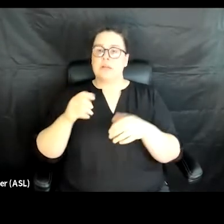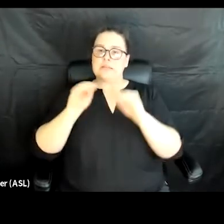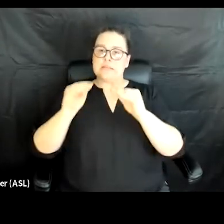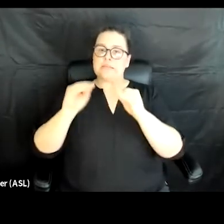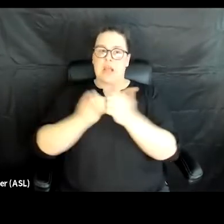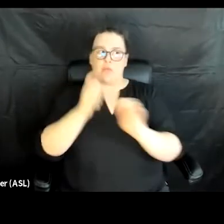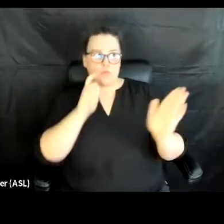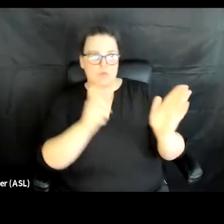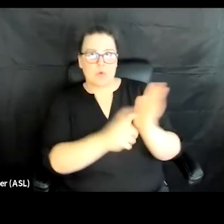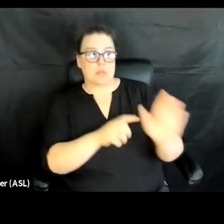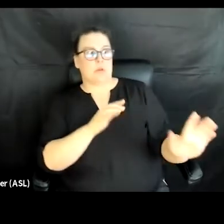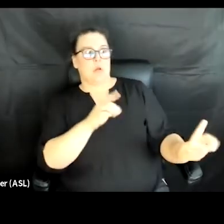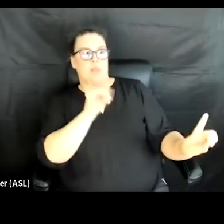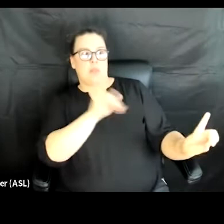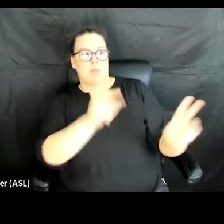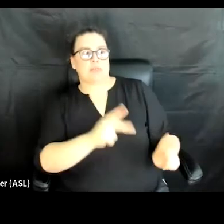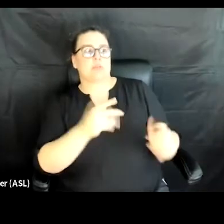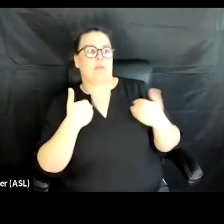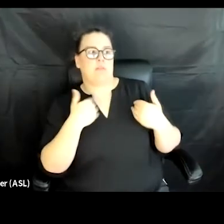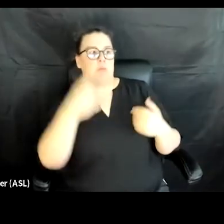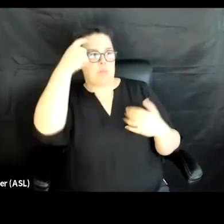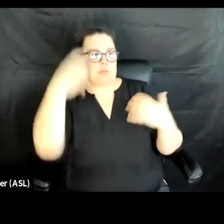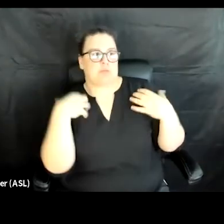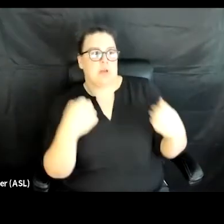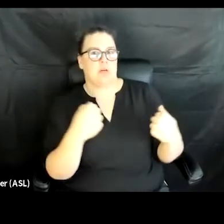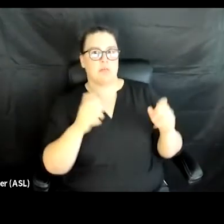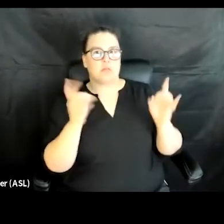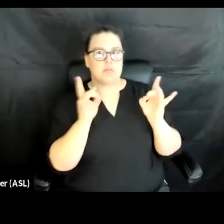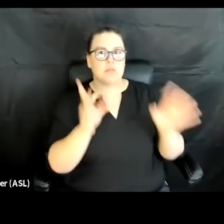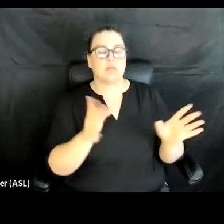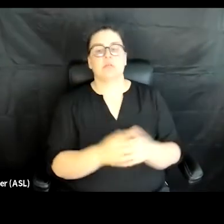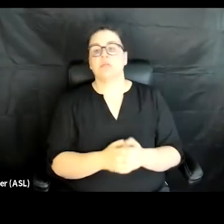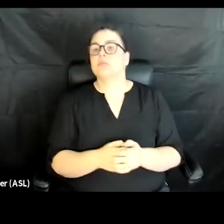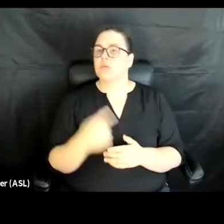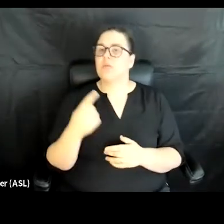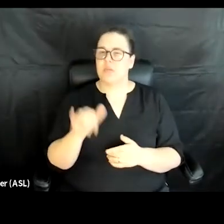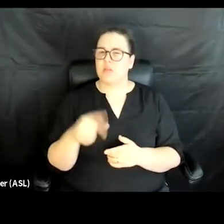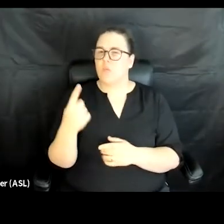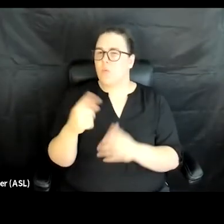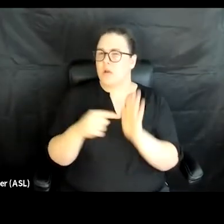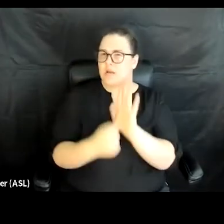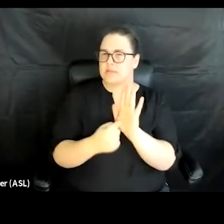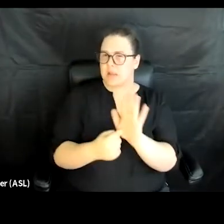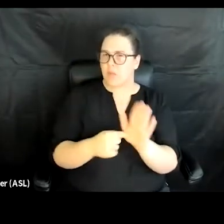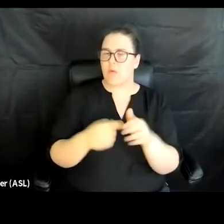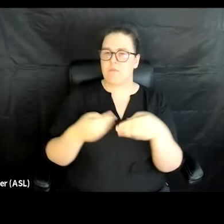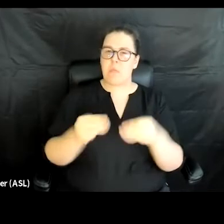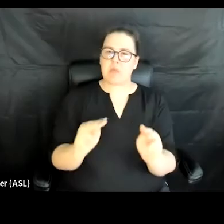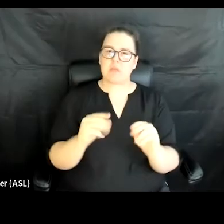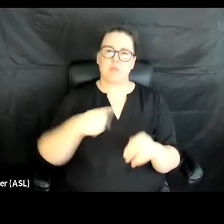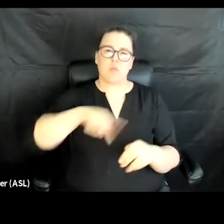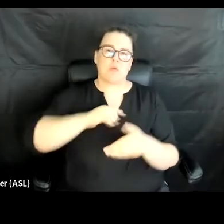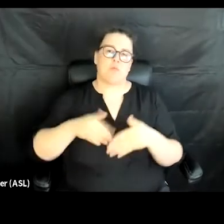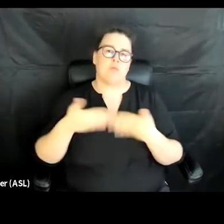to appropriate supports either within an organization or beyond. So again, one example of the type of training that could be provided. The